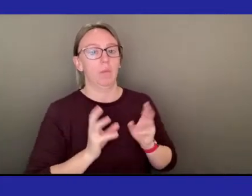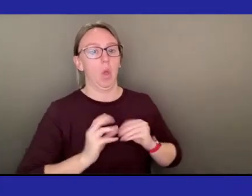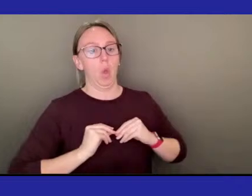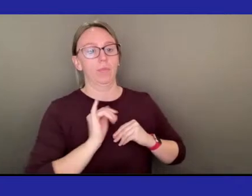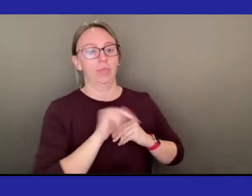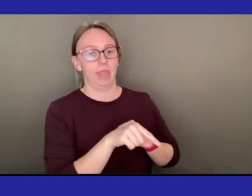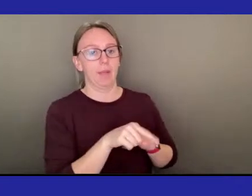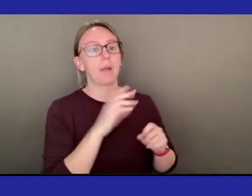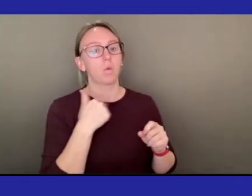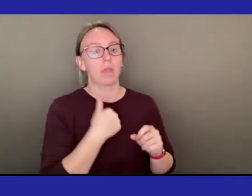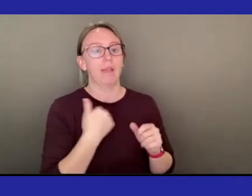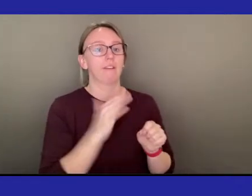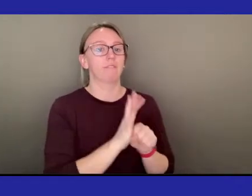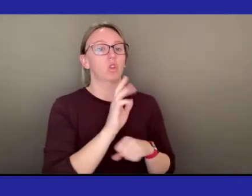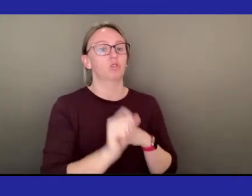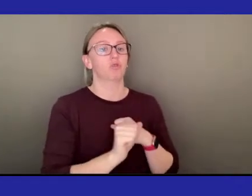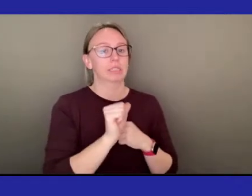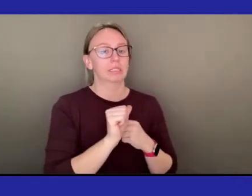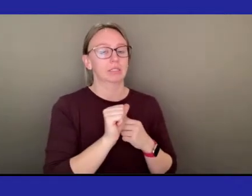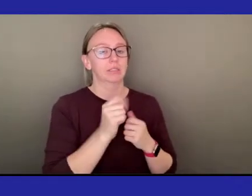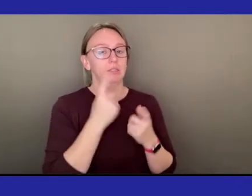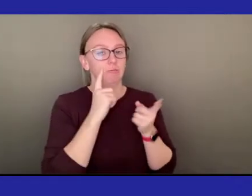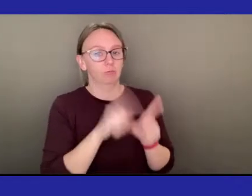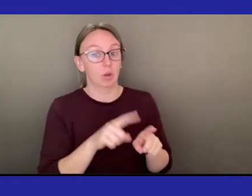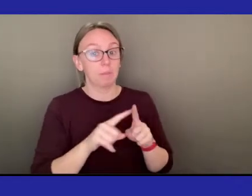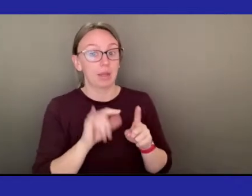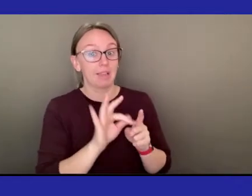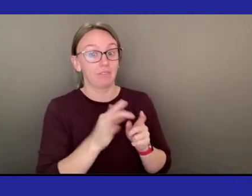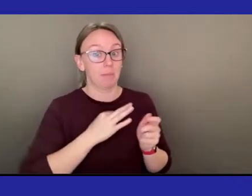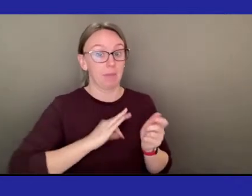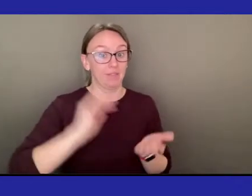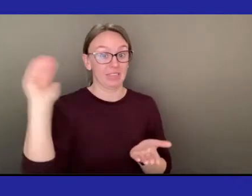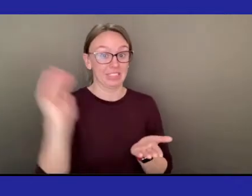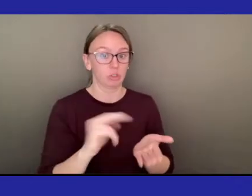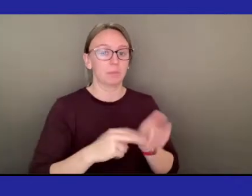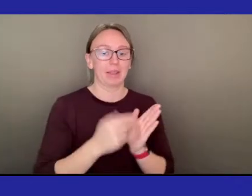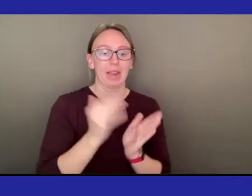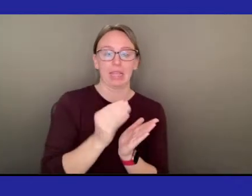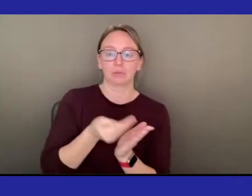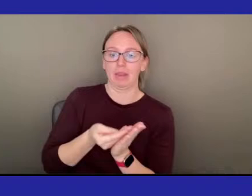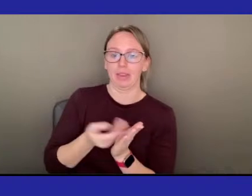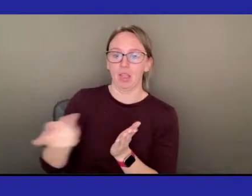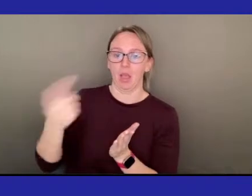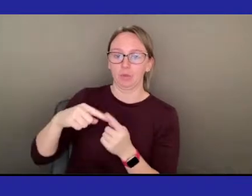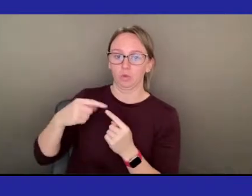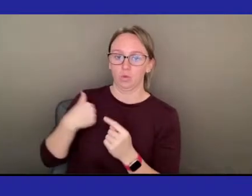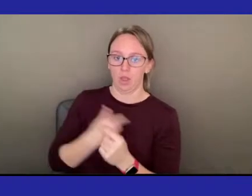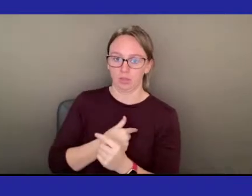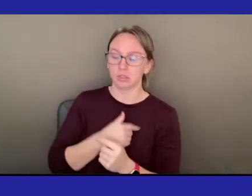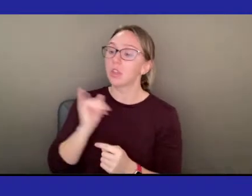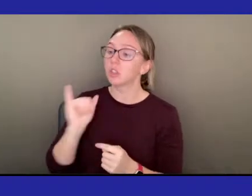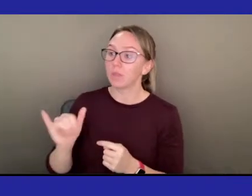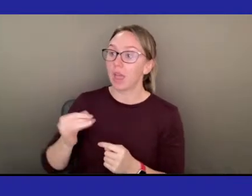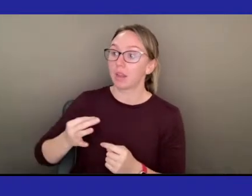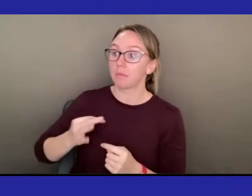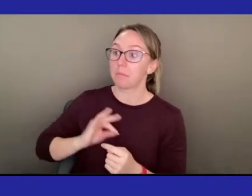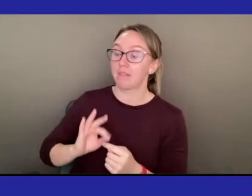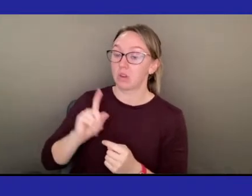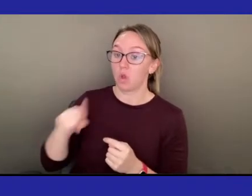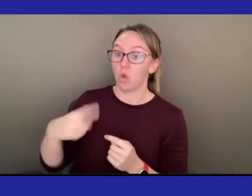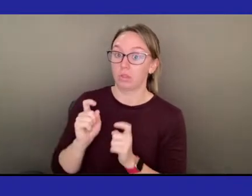benefit decreases, less money ends up coming to H&H. But so that benefit is only attributable to